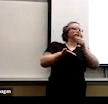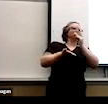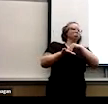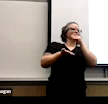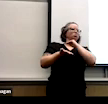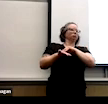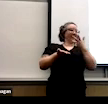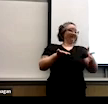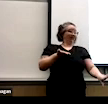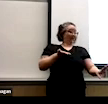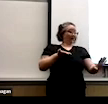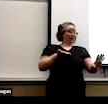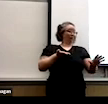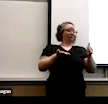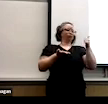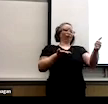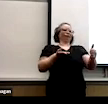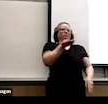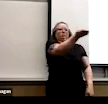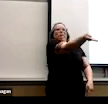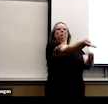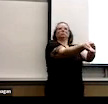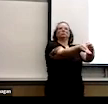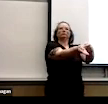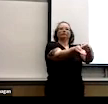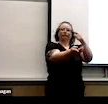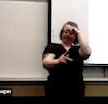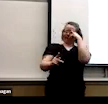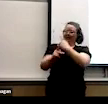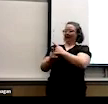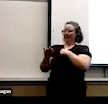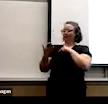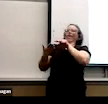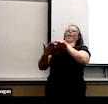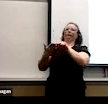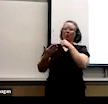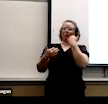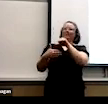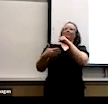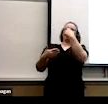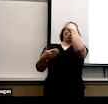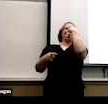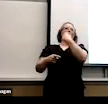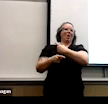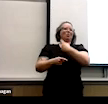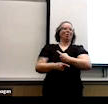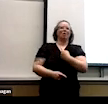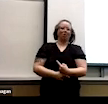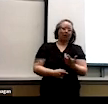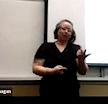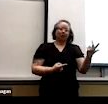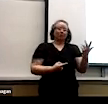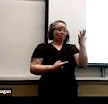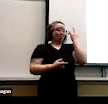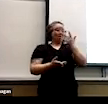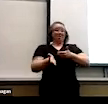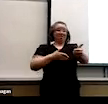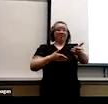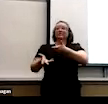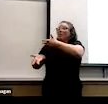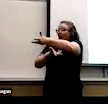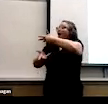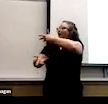are they taking away with them? And what they take away may not be what I wish they took away. Yeah, I just want